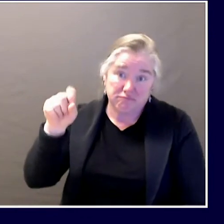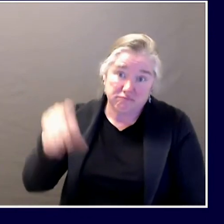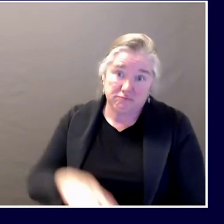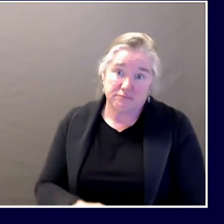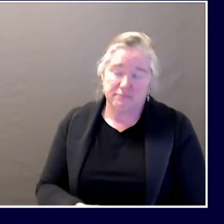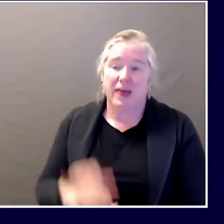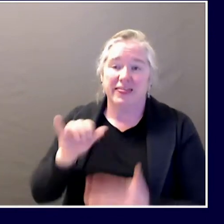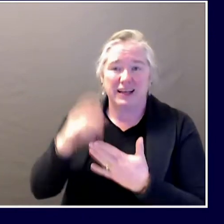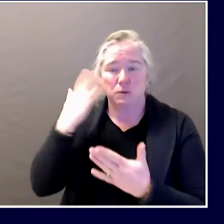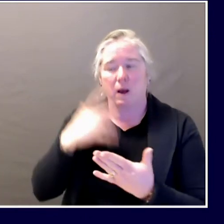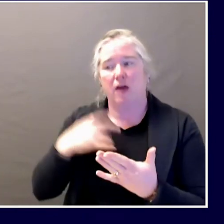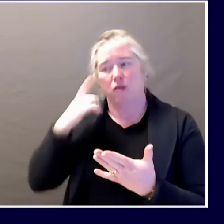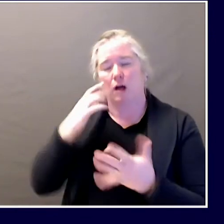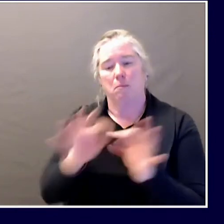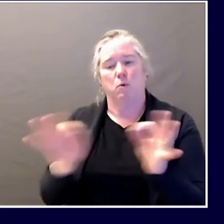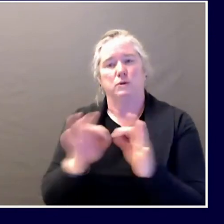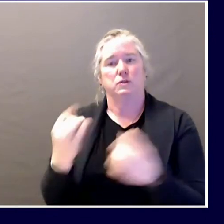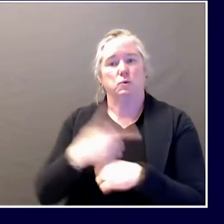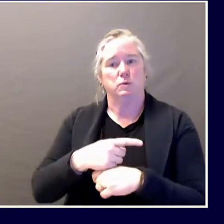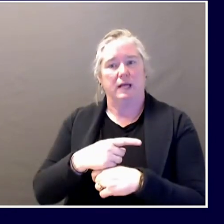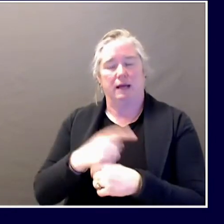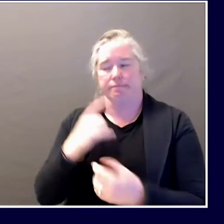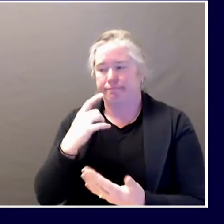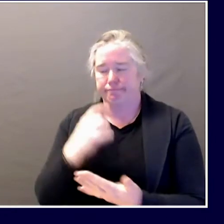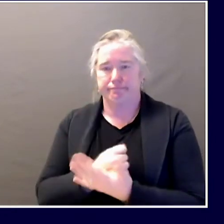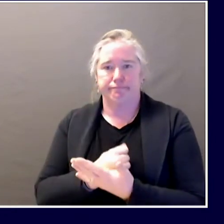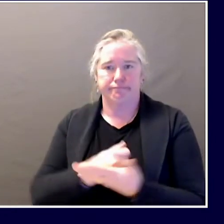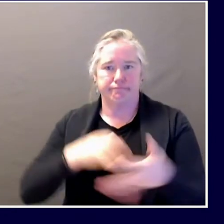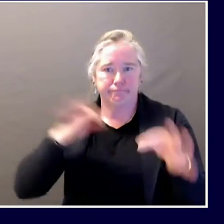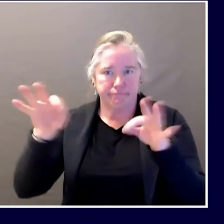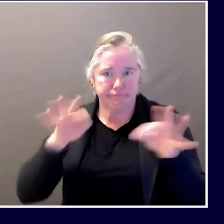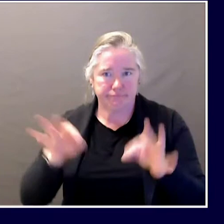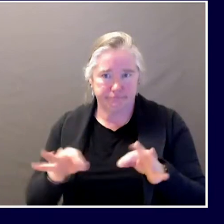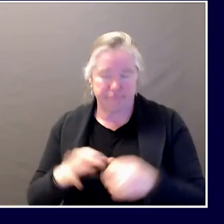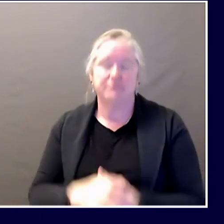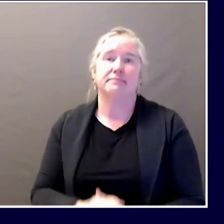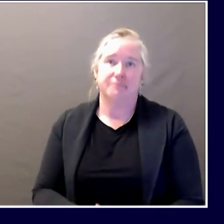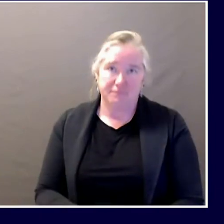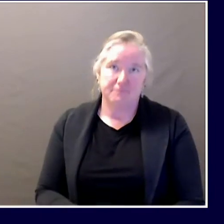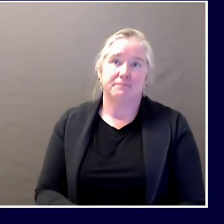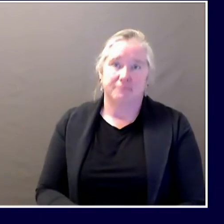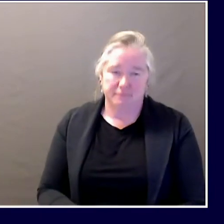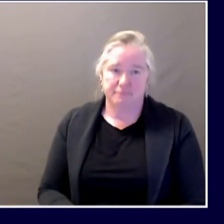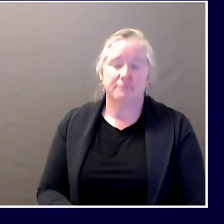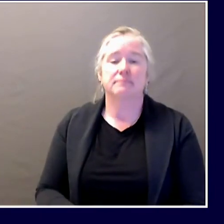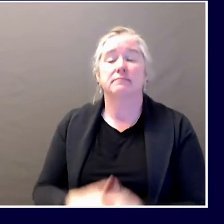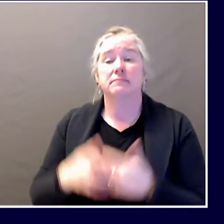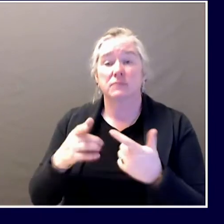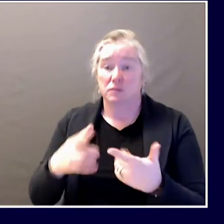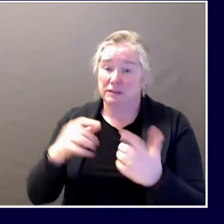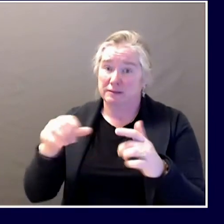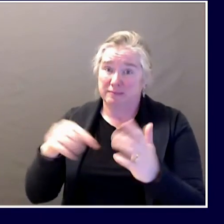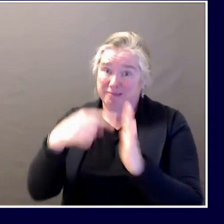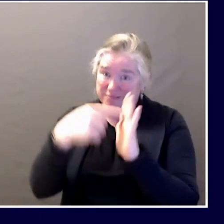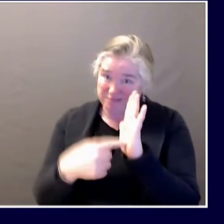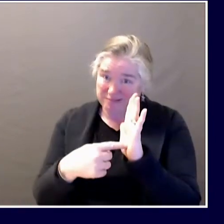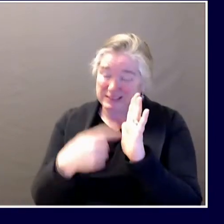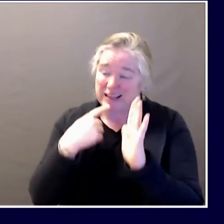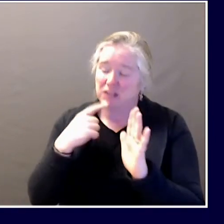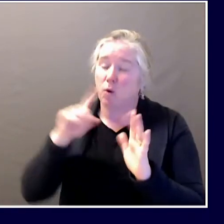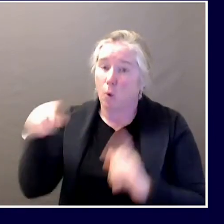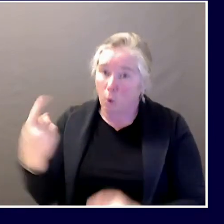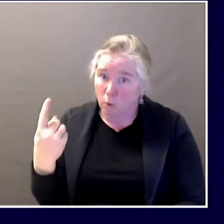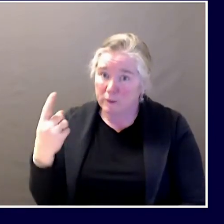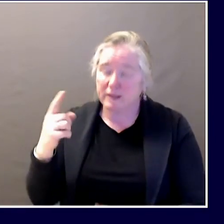what the science supports doing is only going down that road of gathering with others if you've been fully